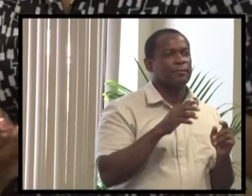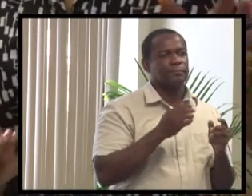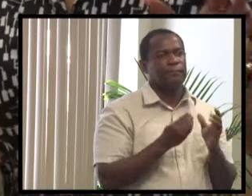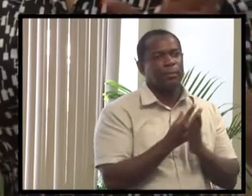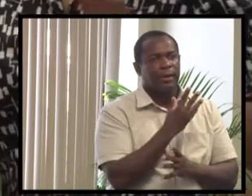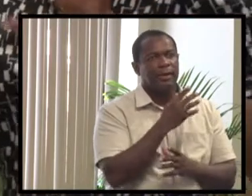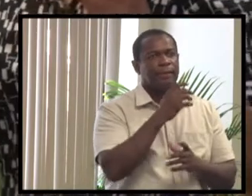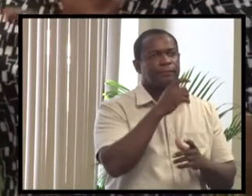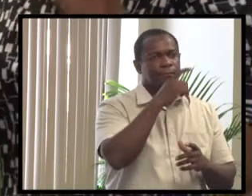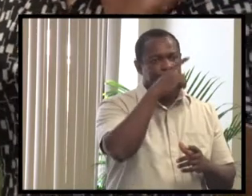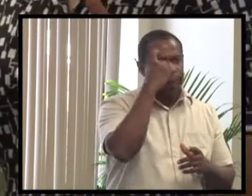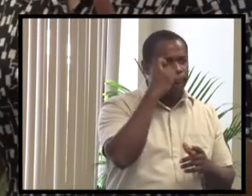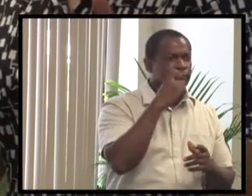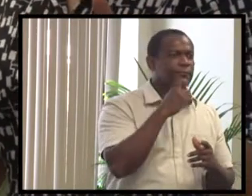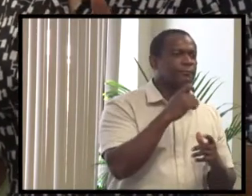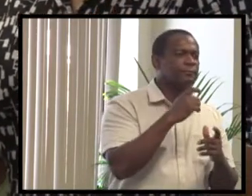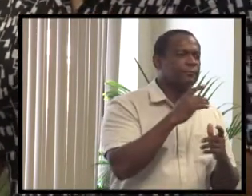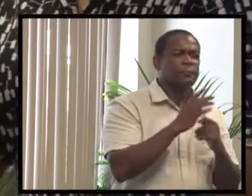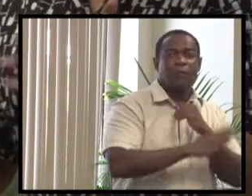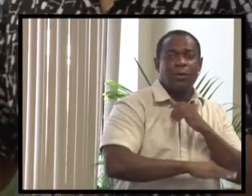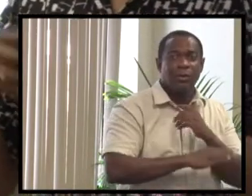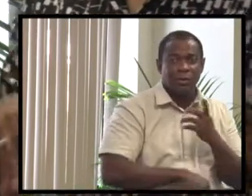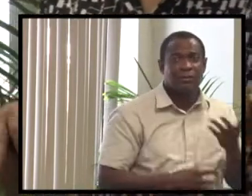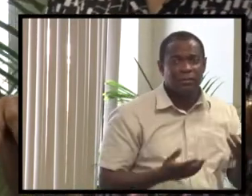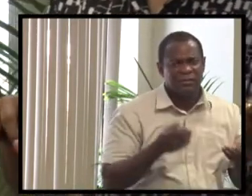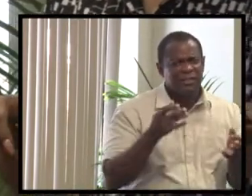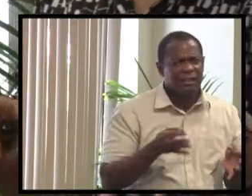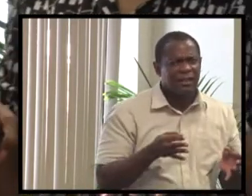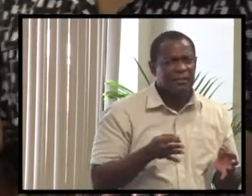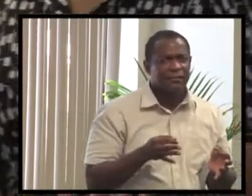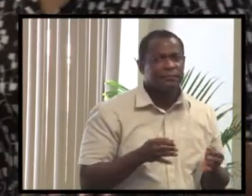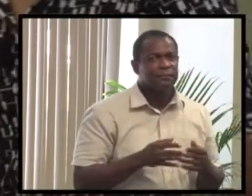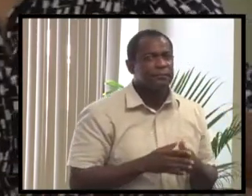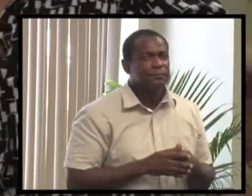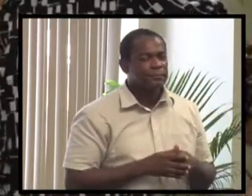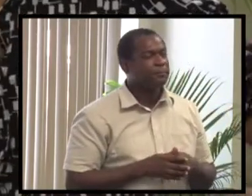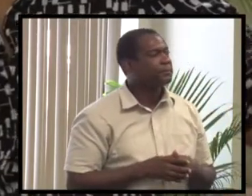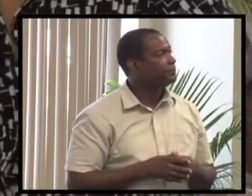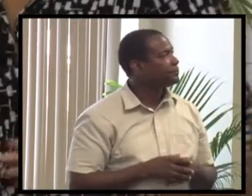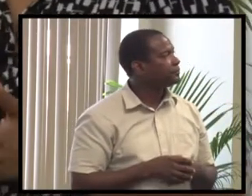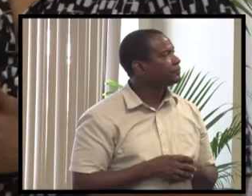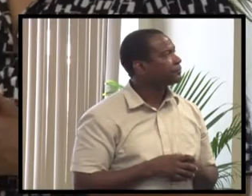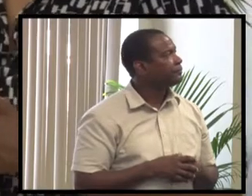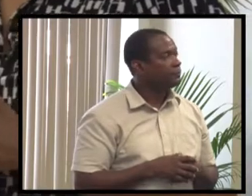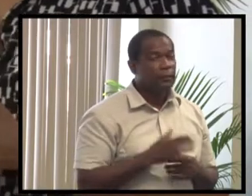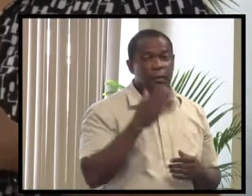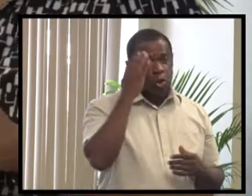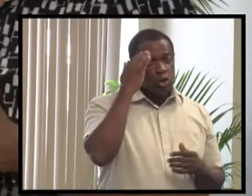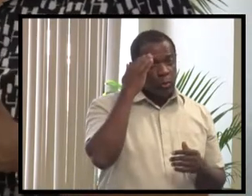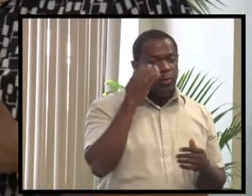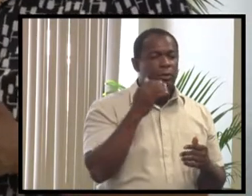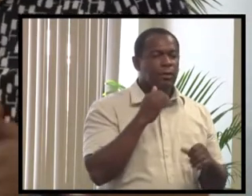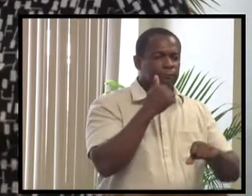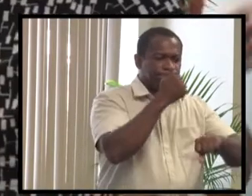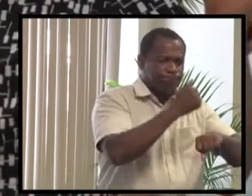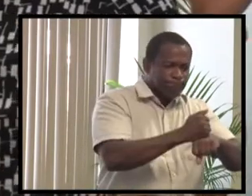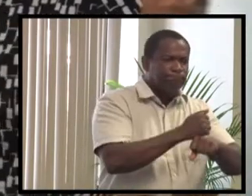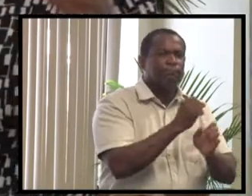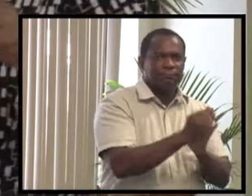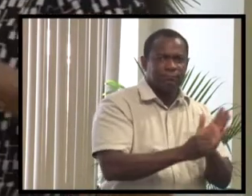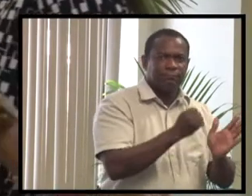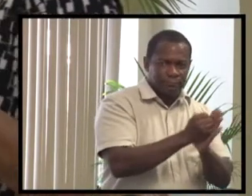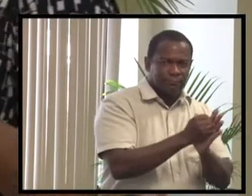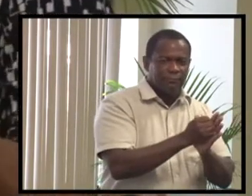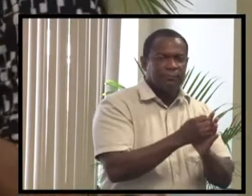essentially, what we have now in terms of the big seasons where we could draw a lot of the forecast now, there's the spring, summer, autumn, winter season. And